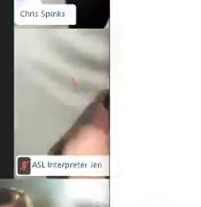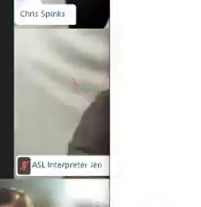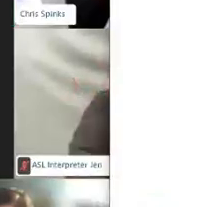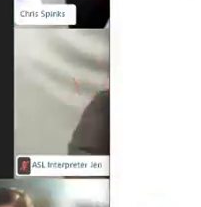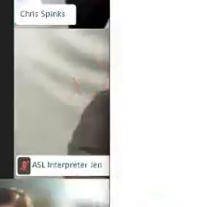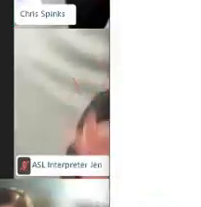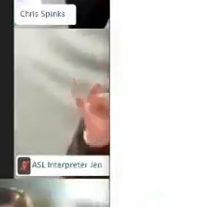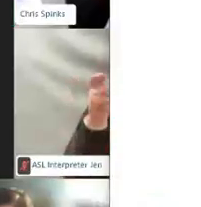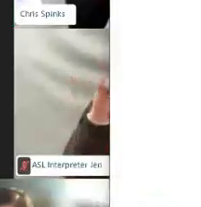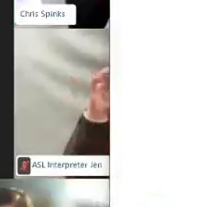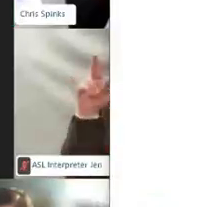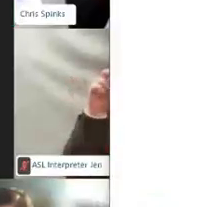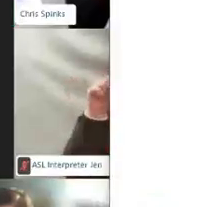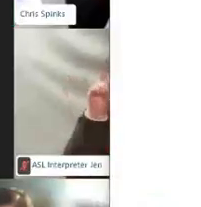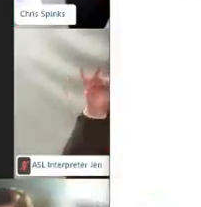Jennifer David,